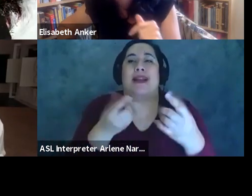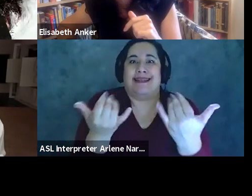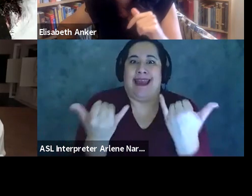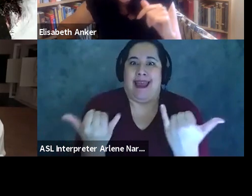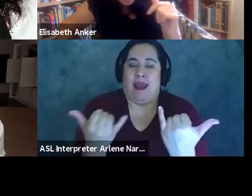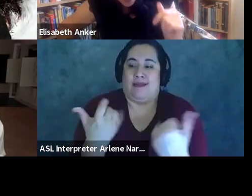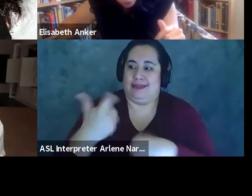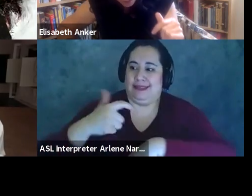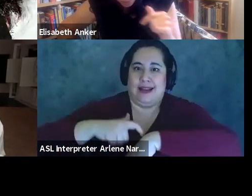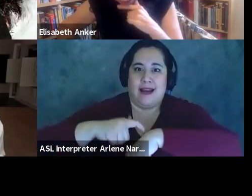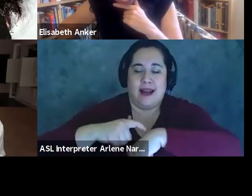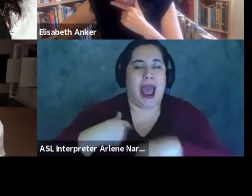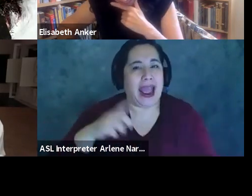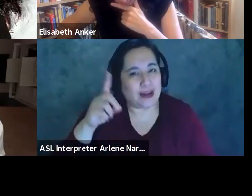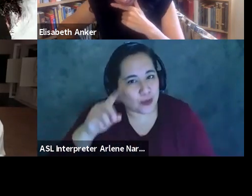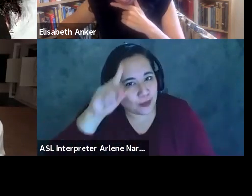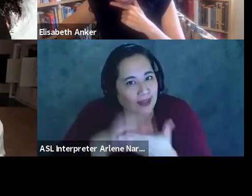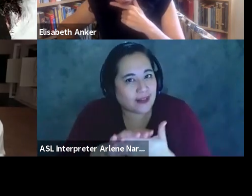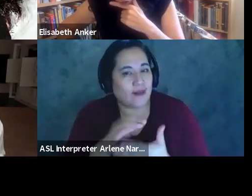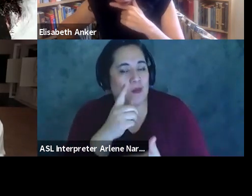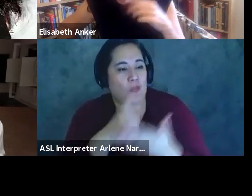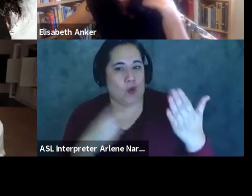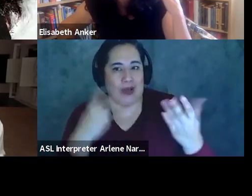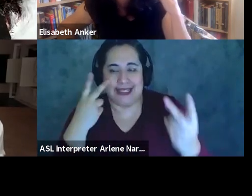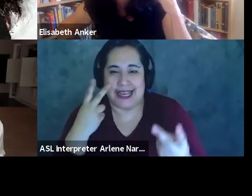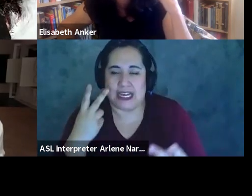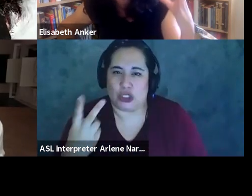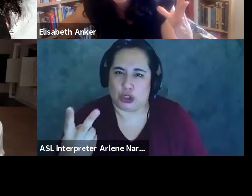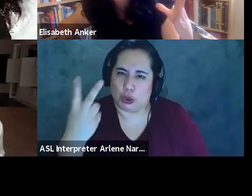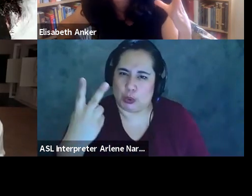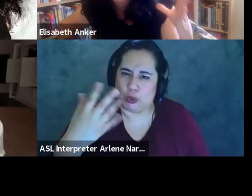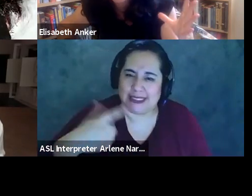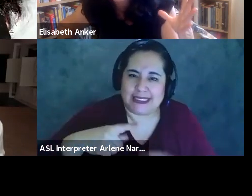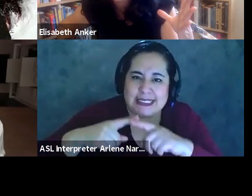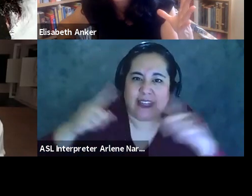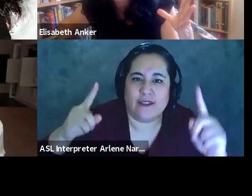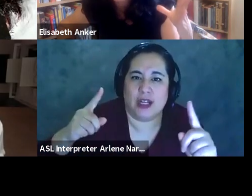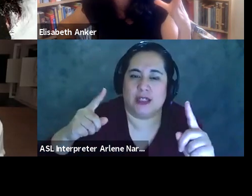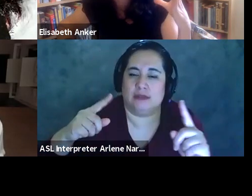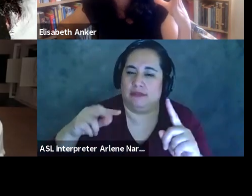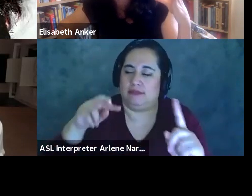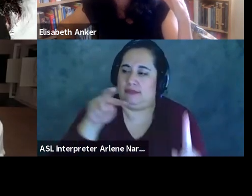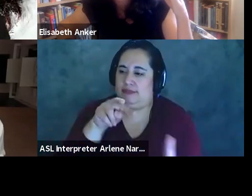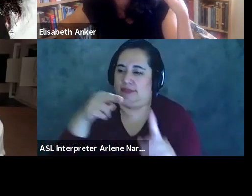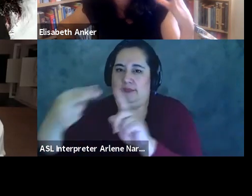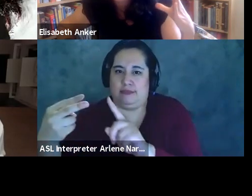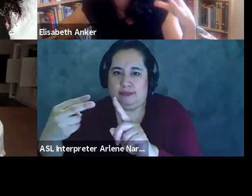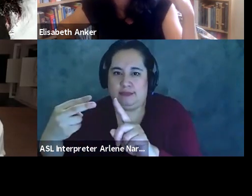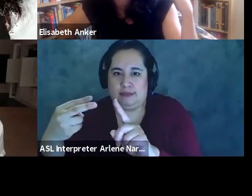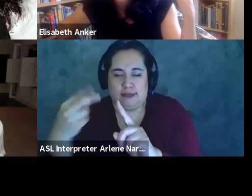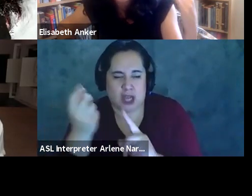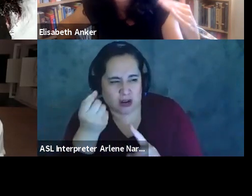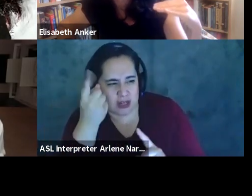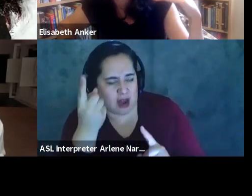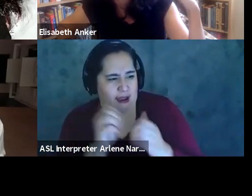moment. Because I do think we are seeing two quite different versions of